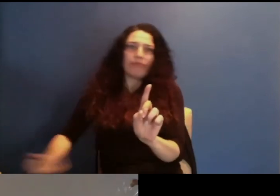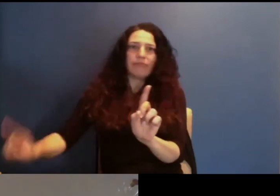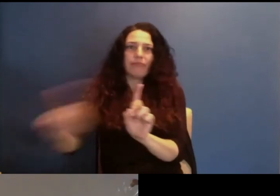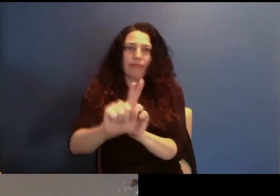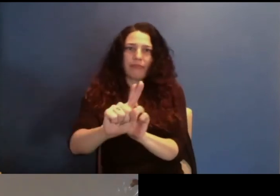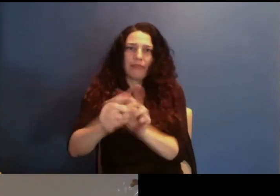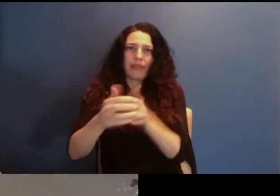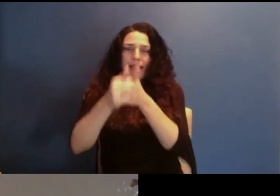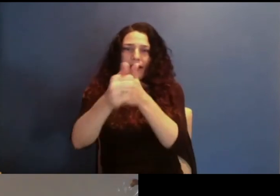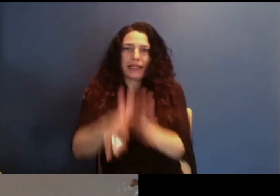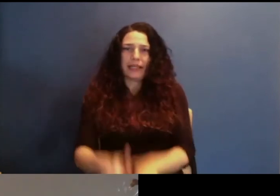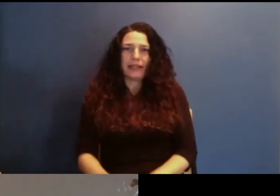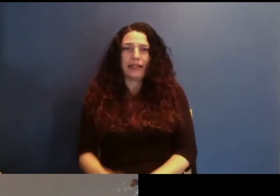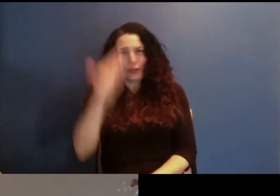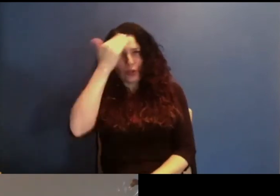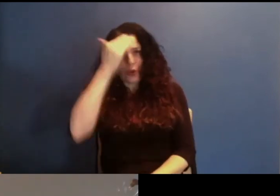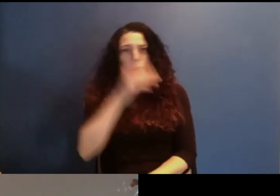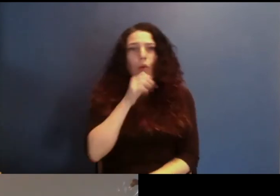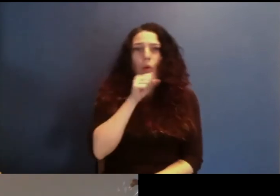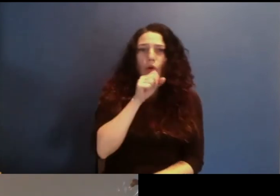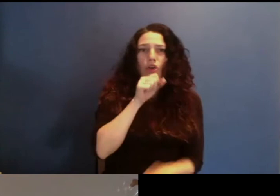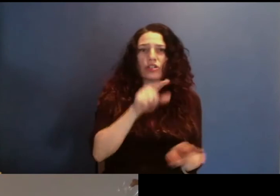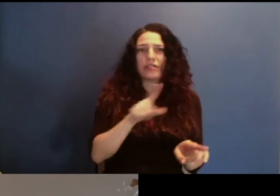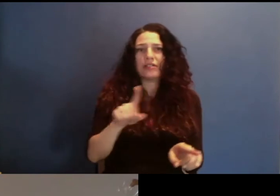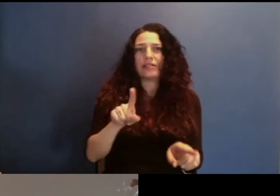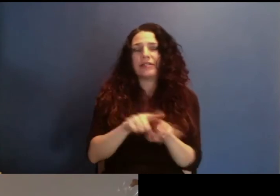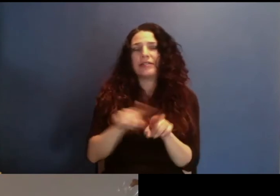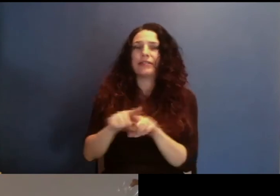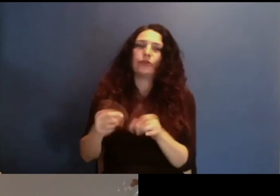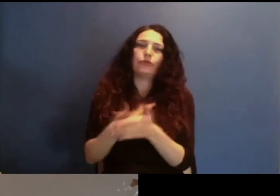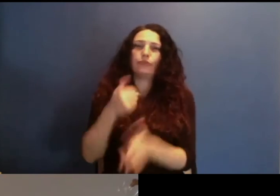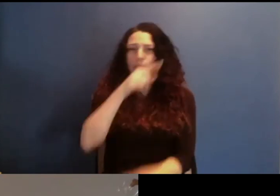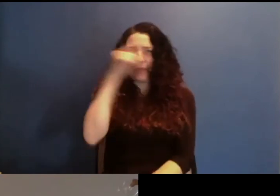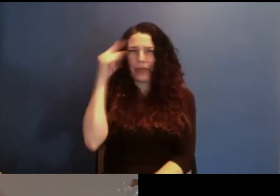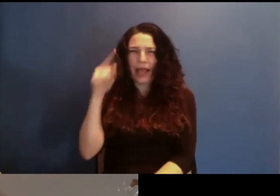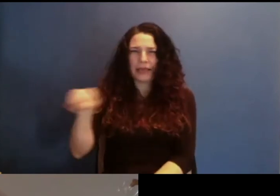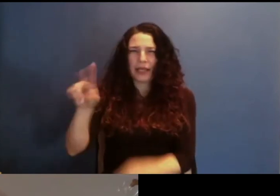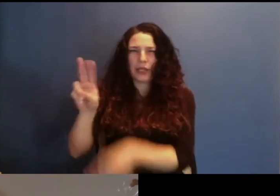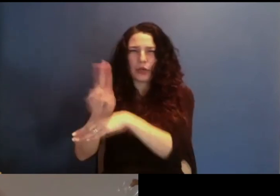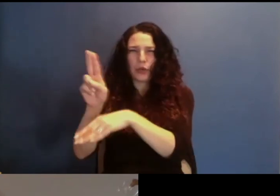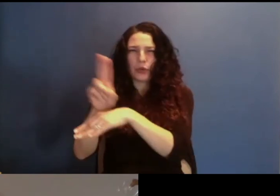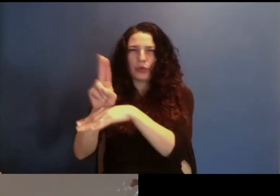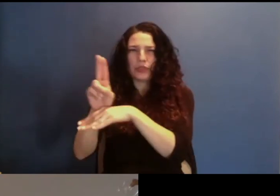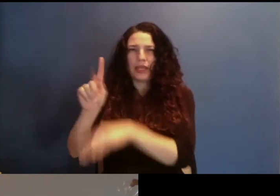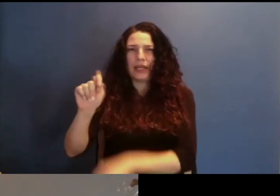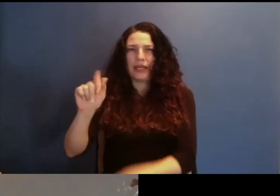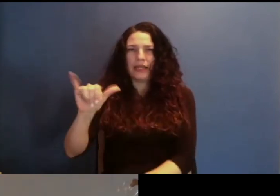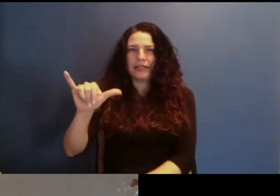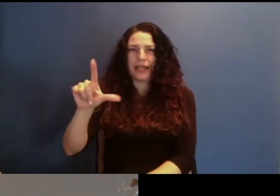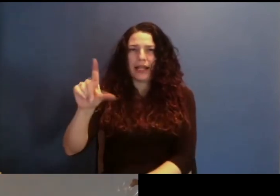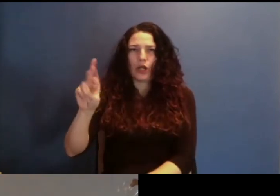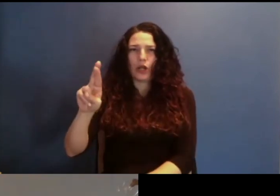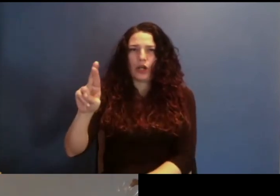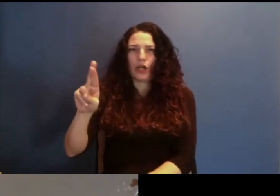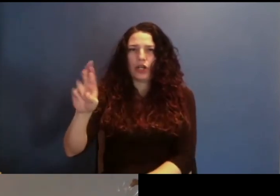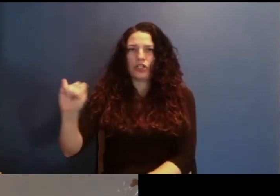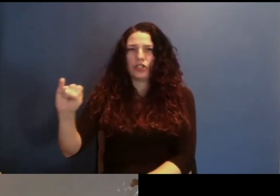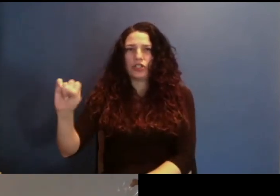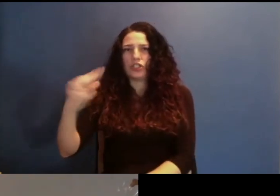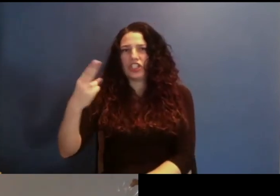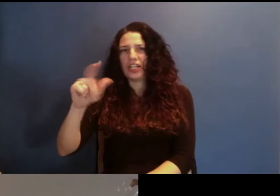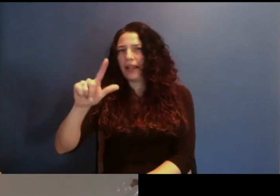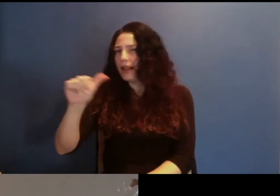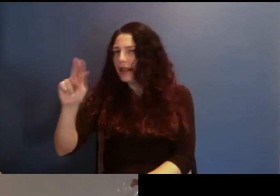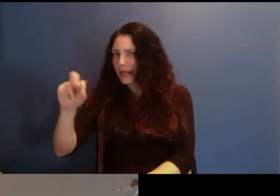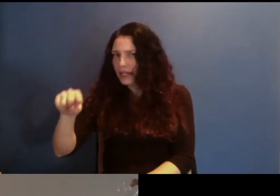Black. Orange is the New Black had to use that girl, Taylor Schilling, as sort of the Trojan horse. It was like, oh, this is